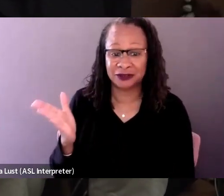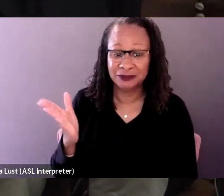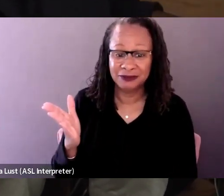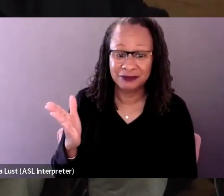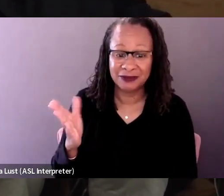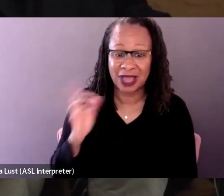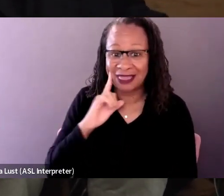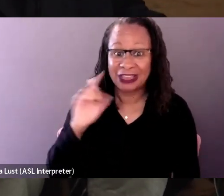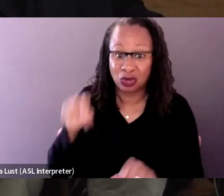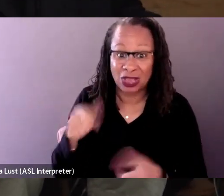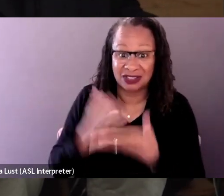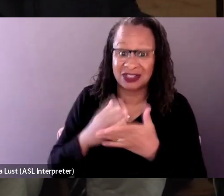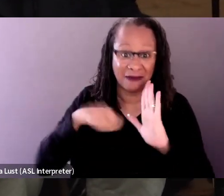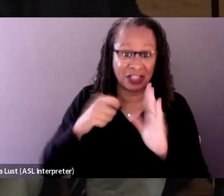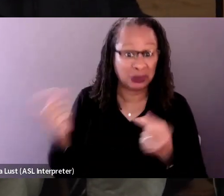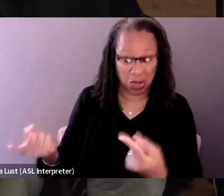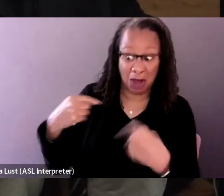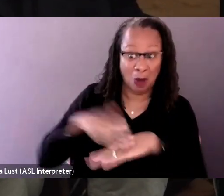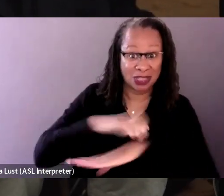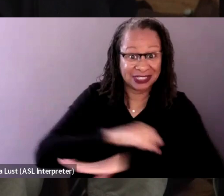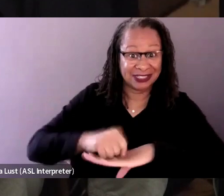filming now. You can come on stage.